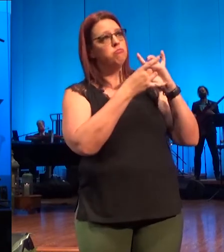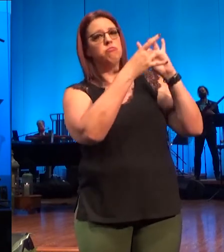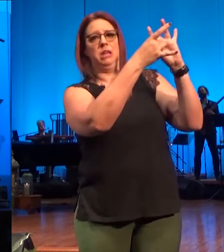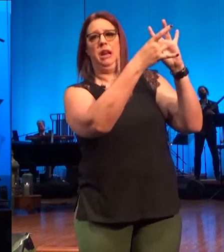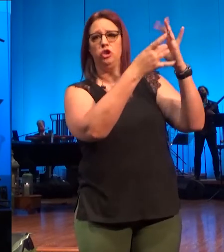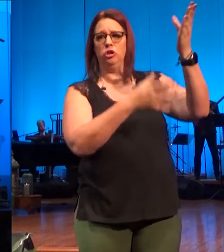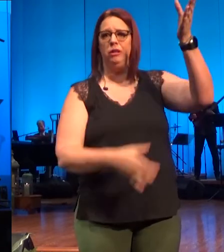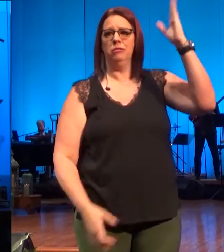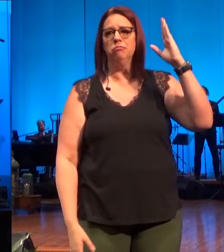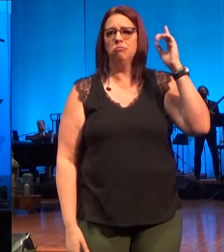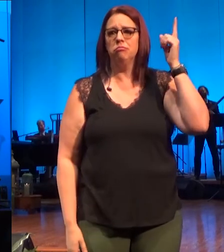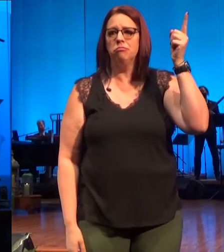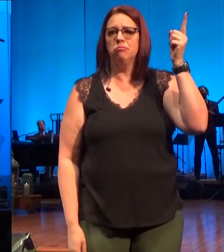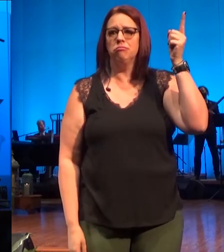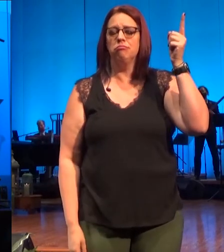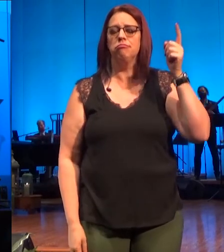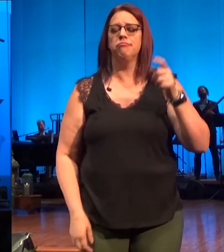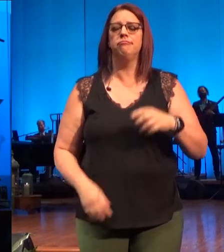with God.